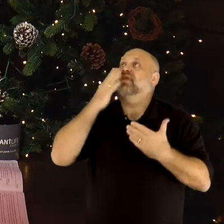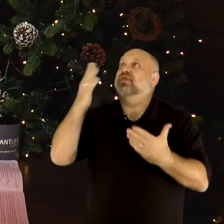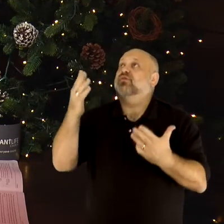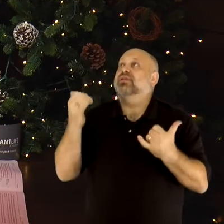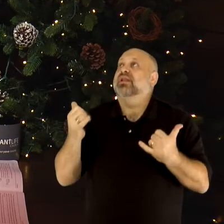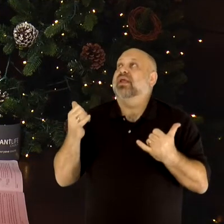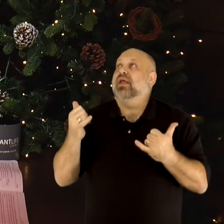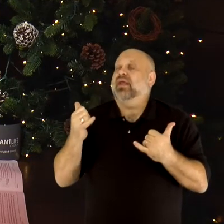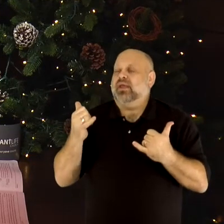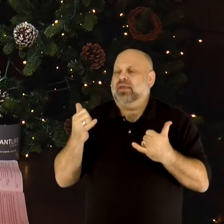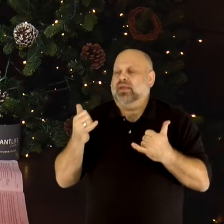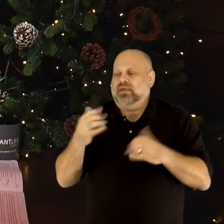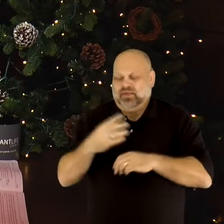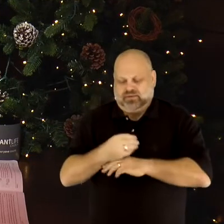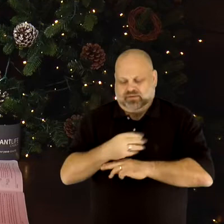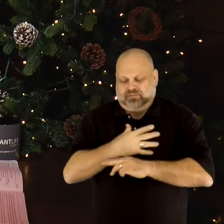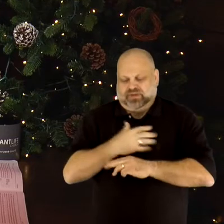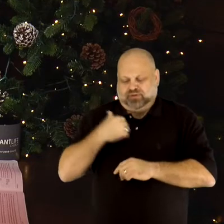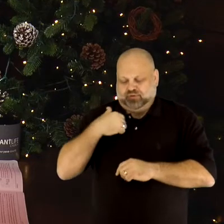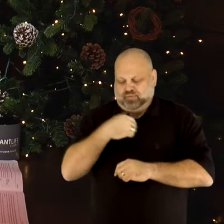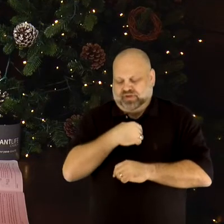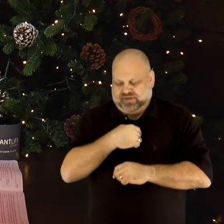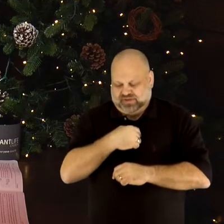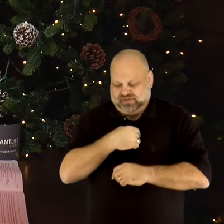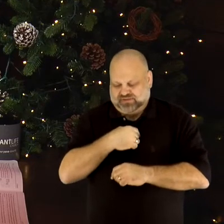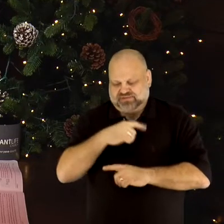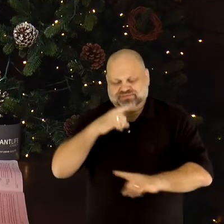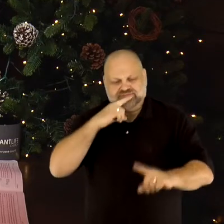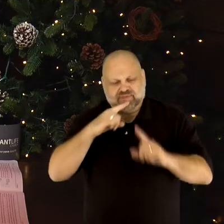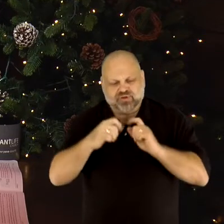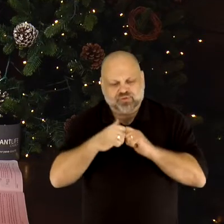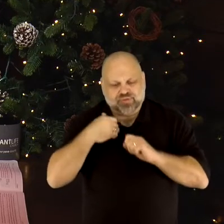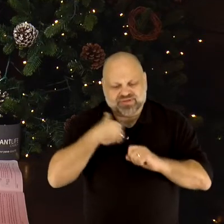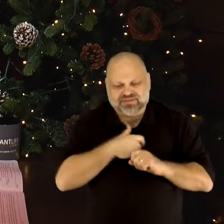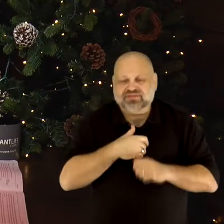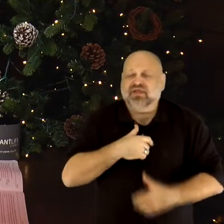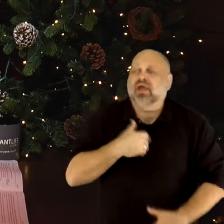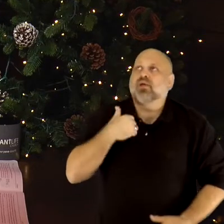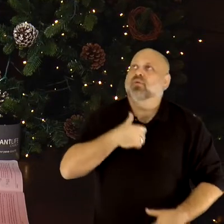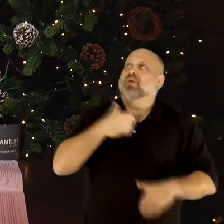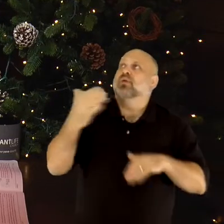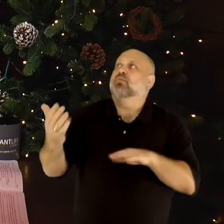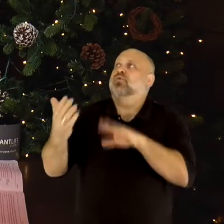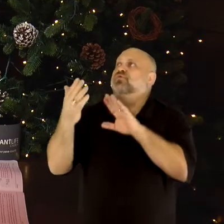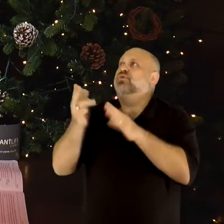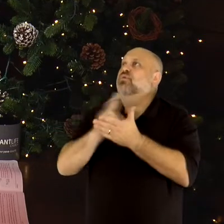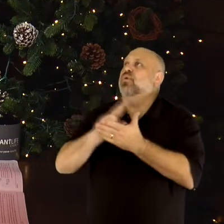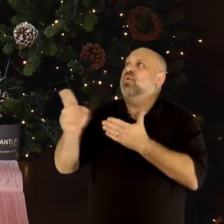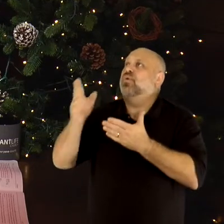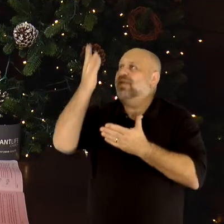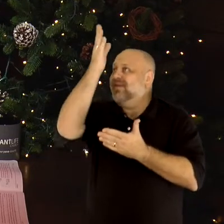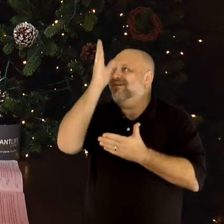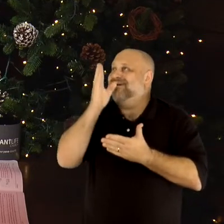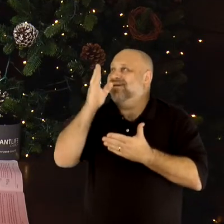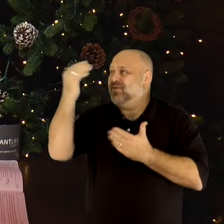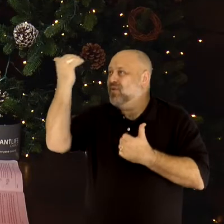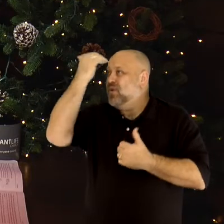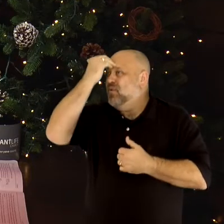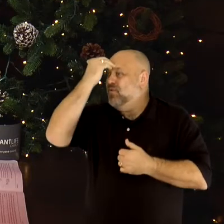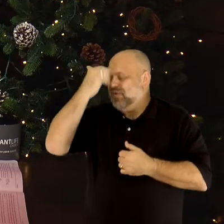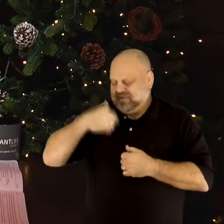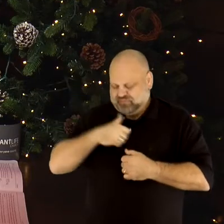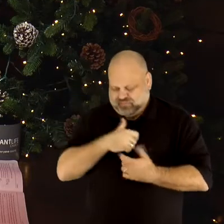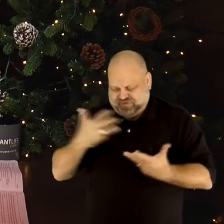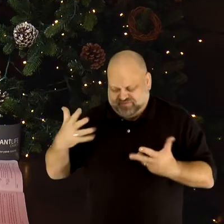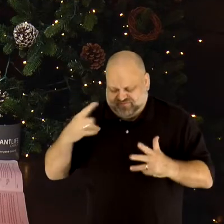for speaking to us. And we come to You, a holy God, knowing